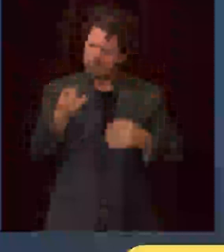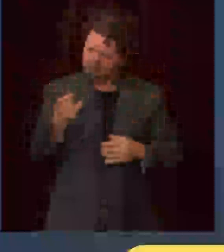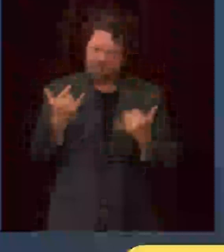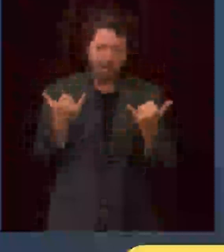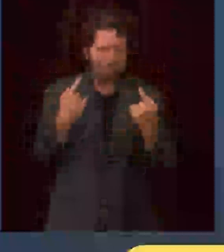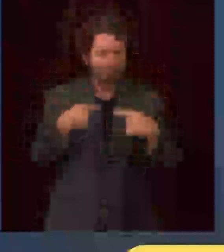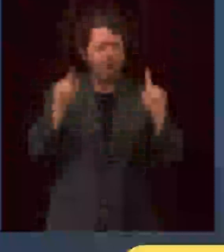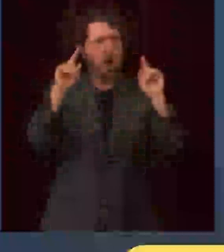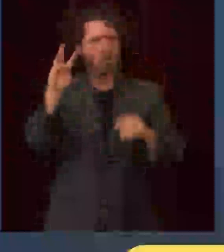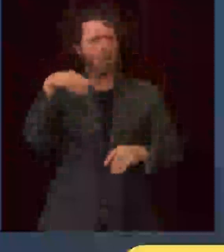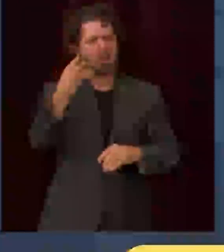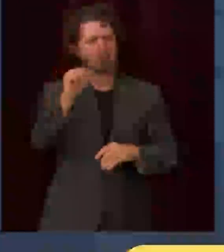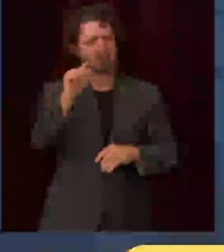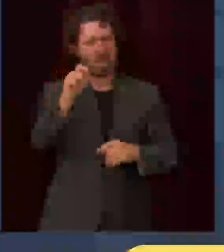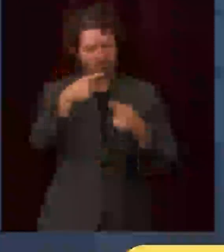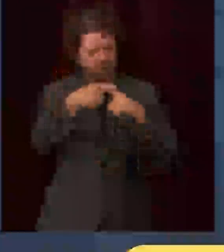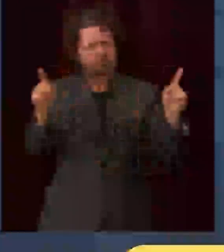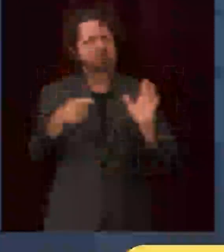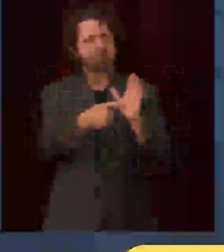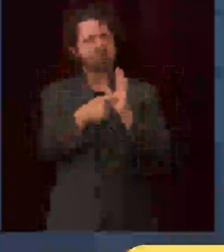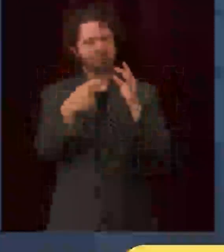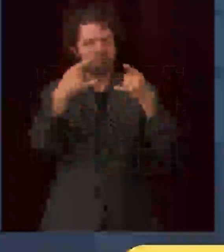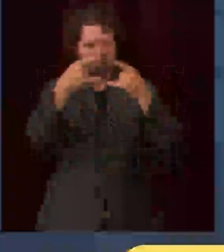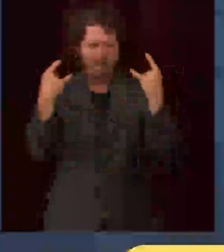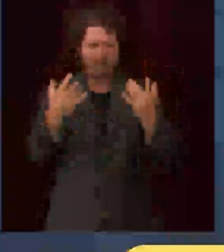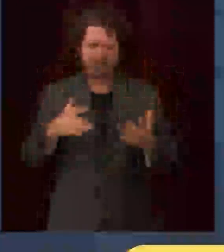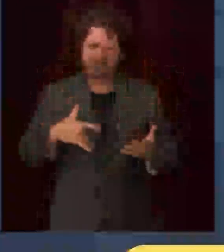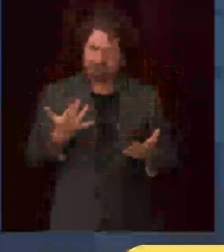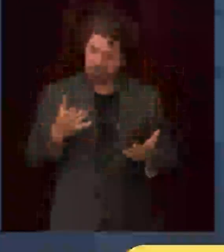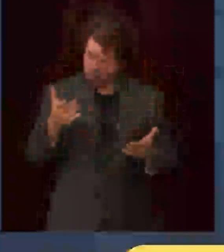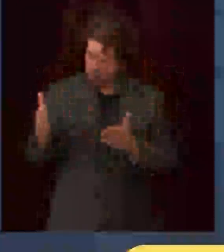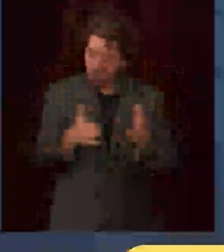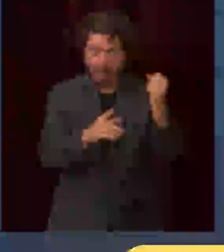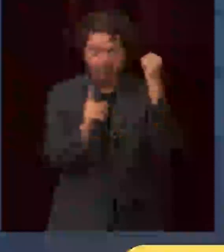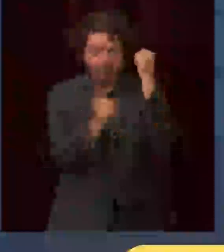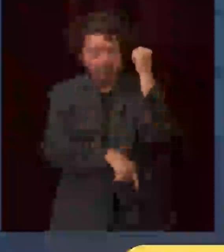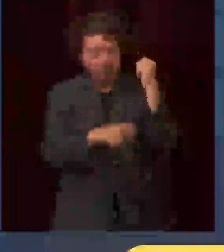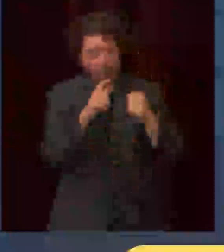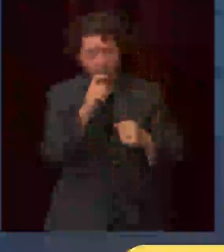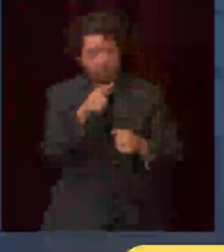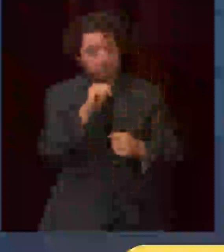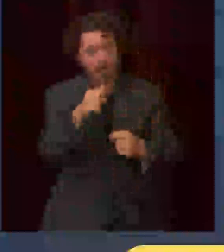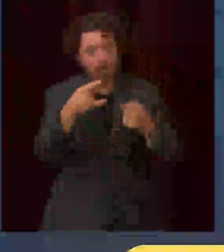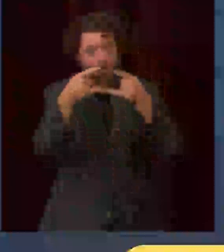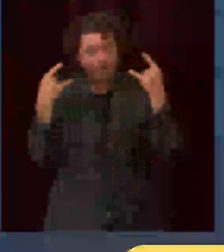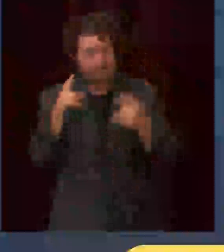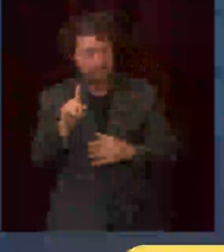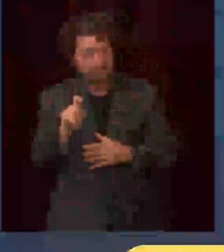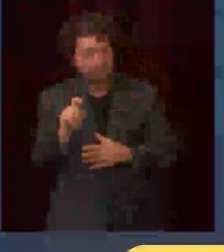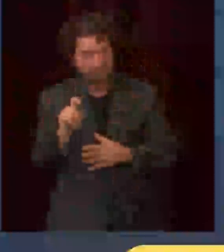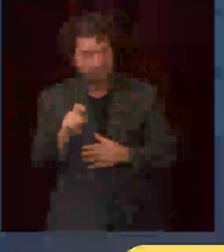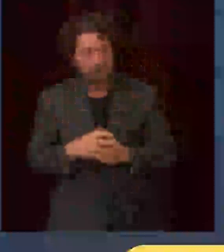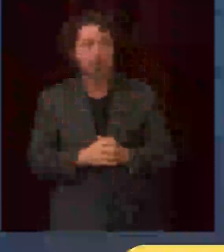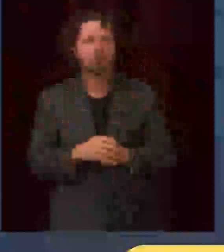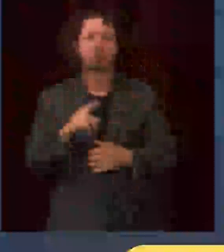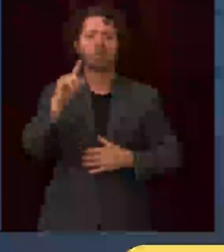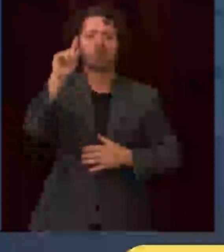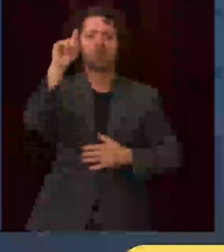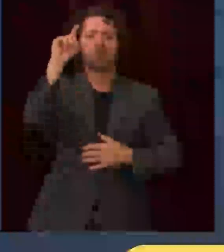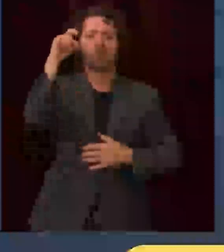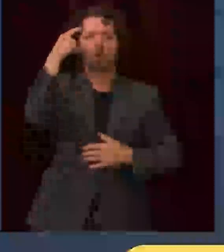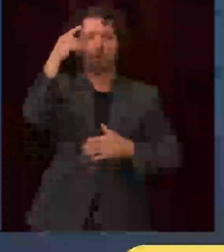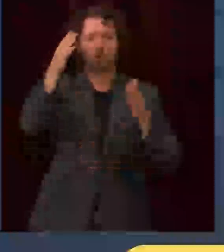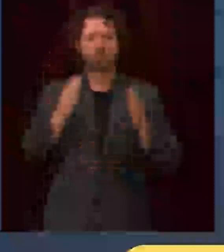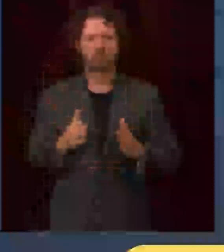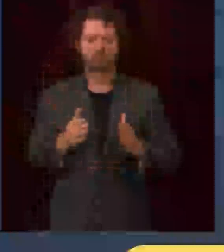Oh, yeah, excuse me. Tara was just telling me Joel Sachs is on the phone too. Well, there is teeth, but I just